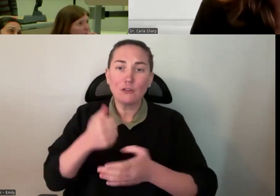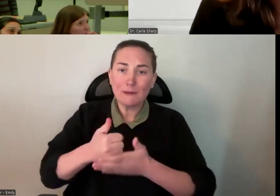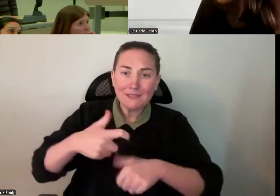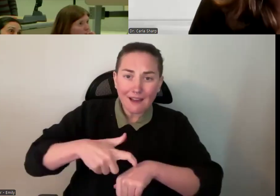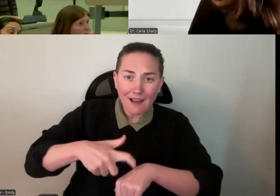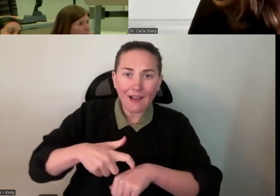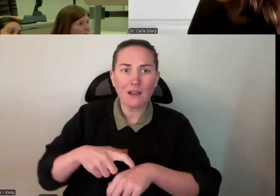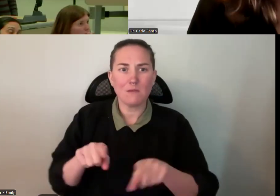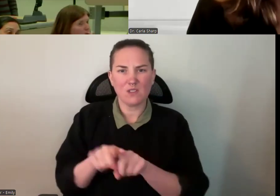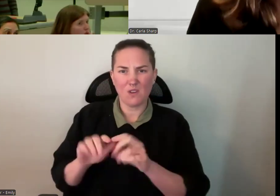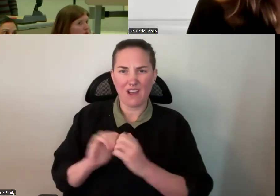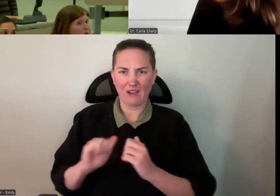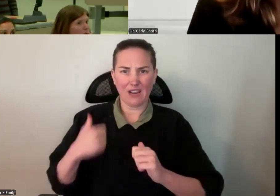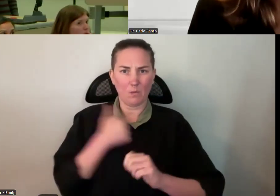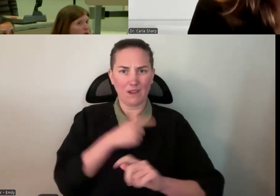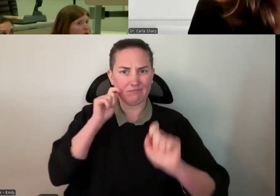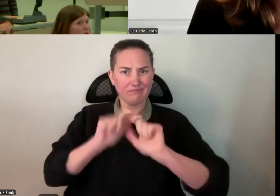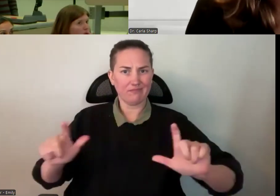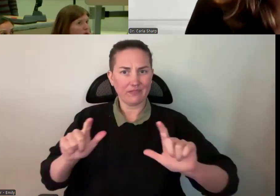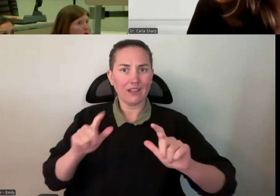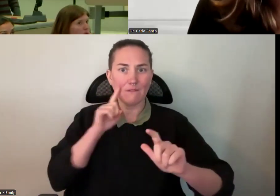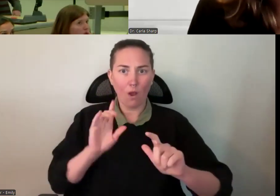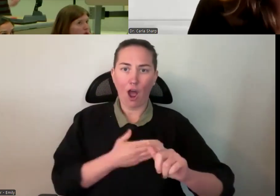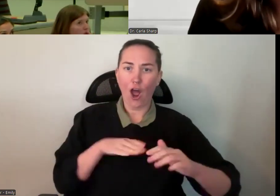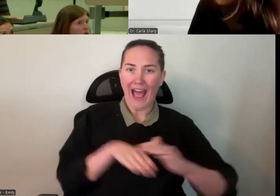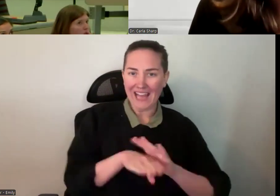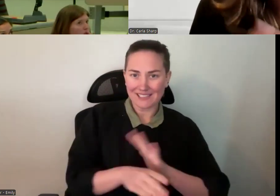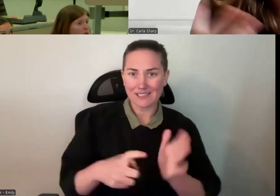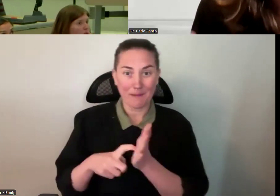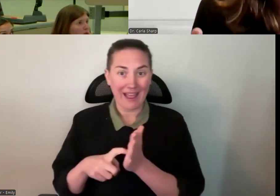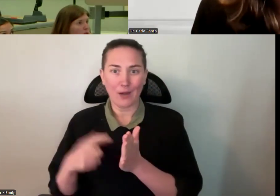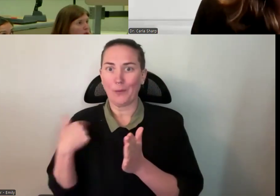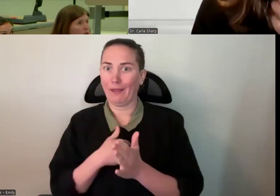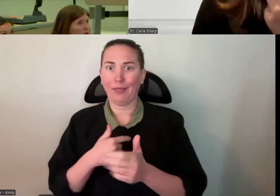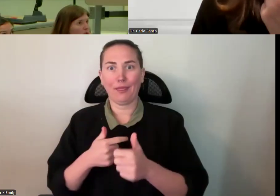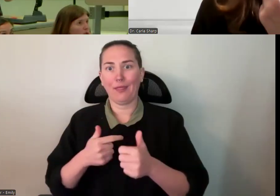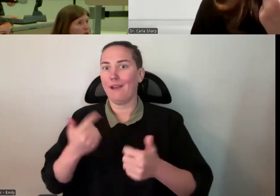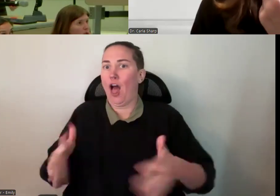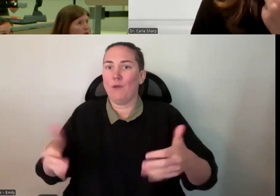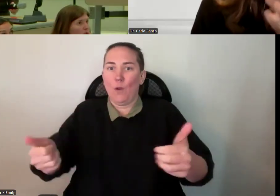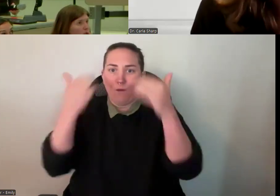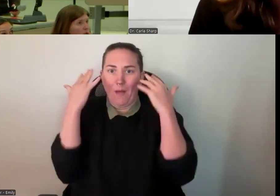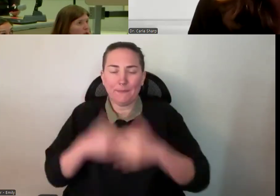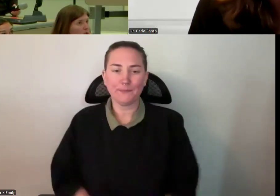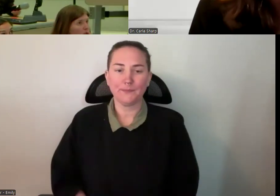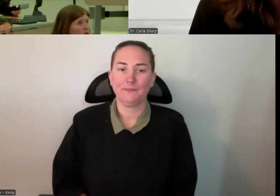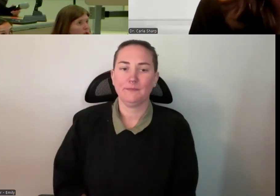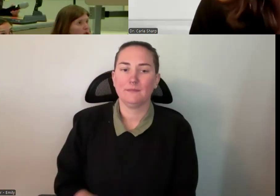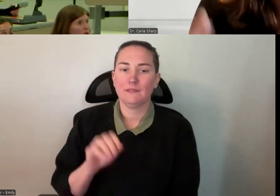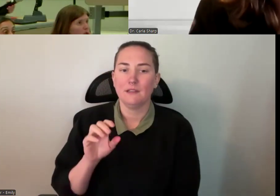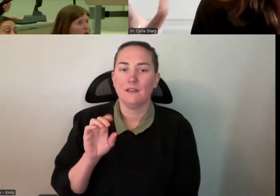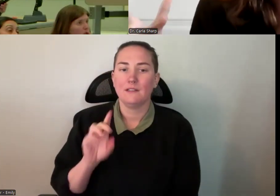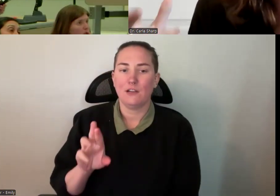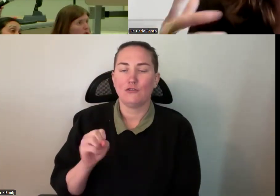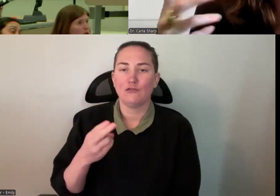we should be thinking about it relative to access and demands that we can't keep up with. Another great question, because I think this